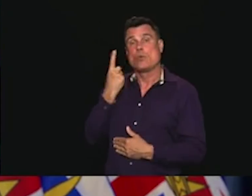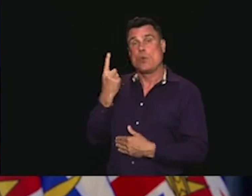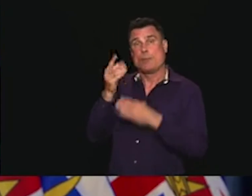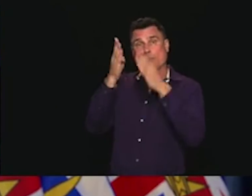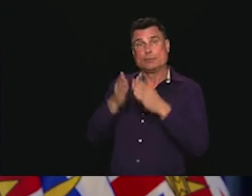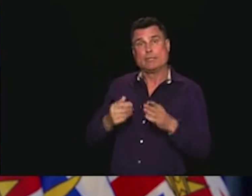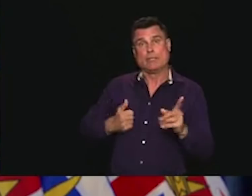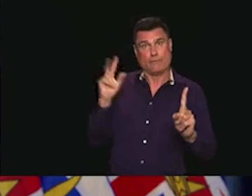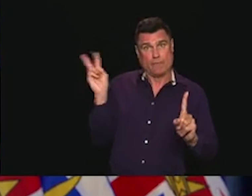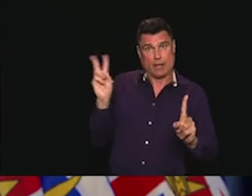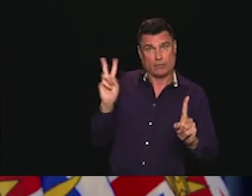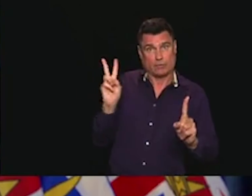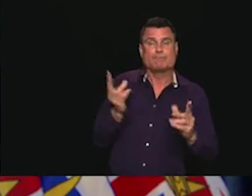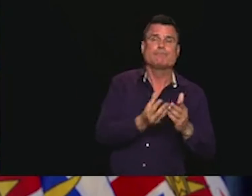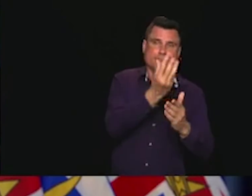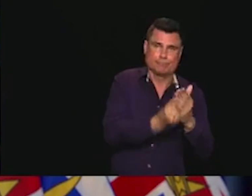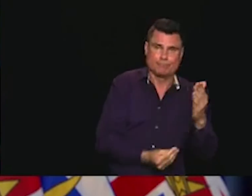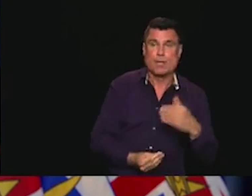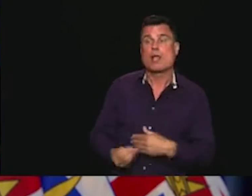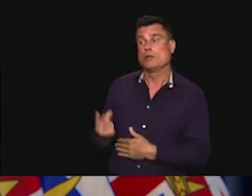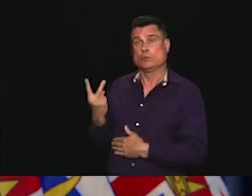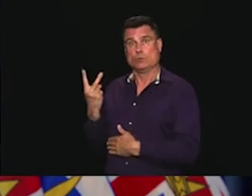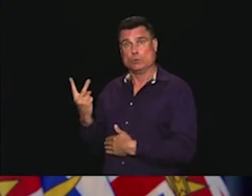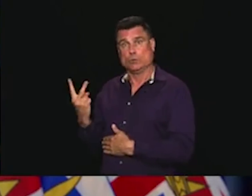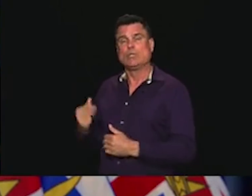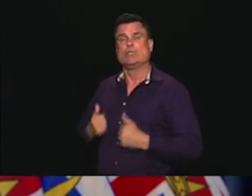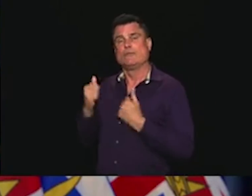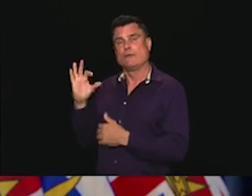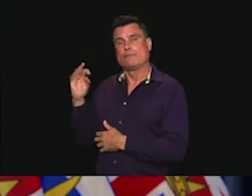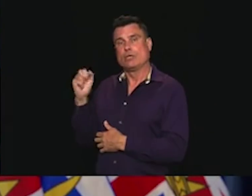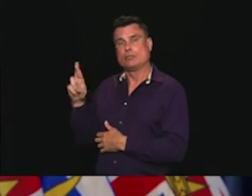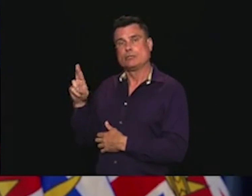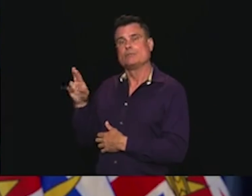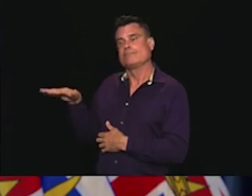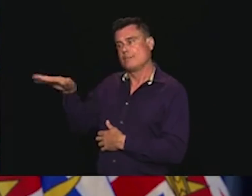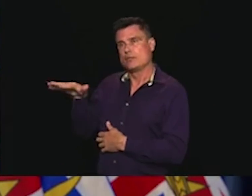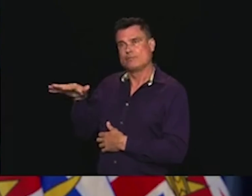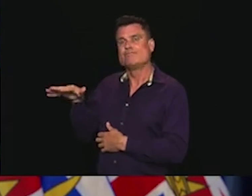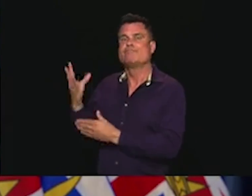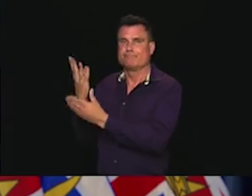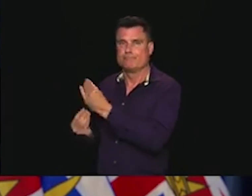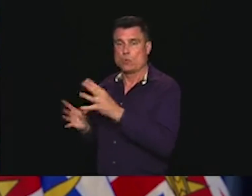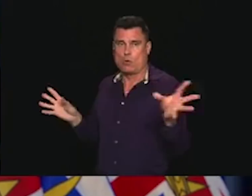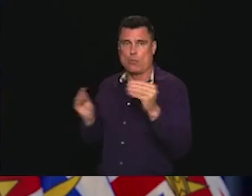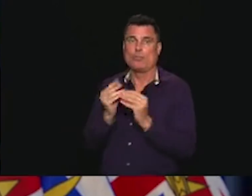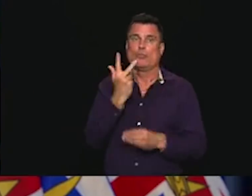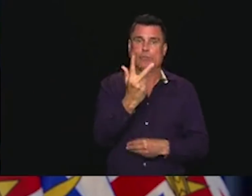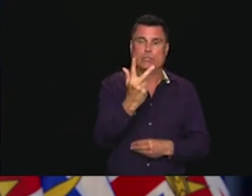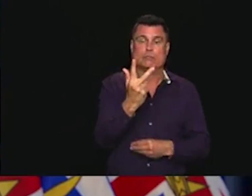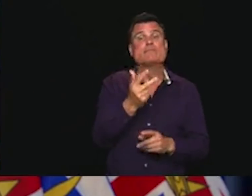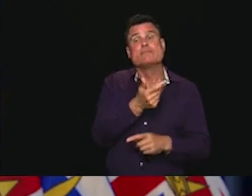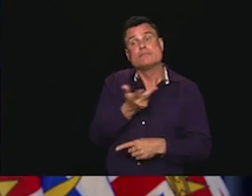province, and of those 45 people are hospitalized, including 12 who are in critical care or ICU.